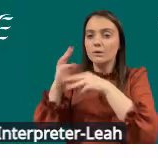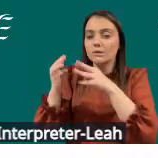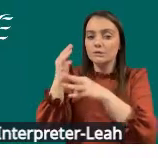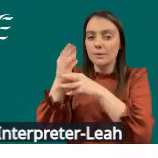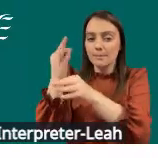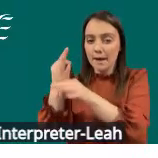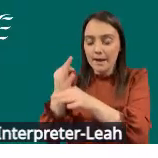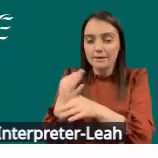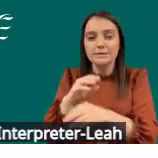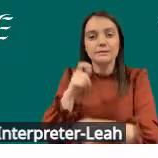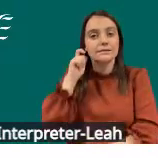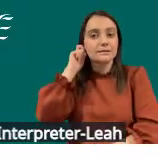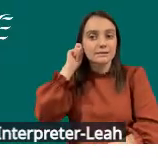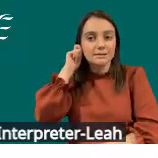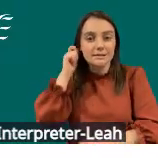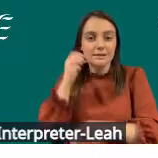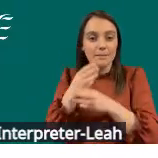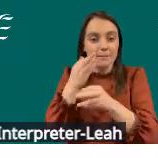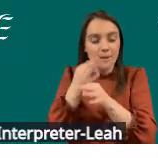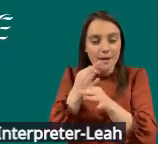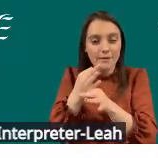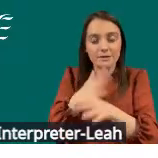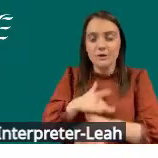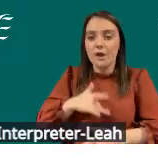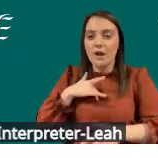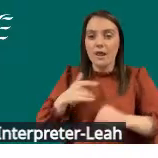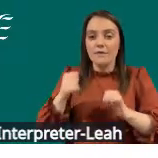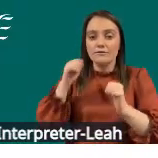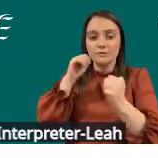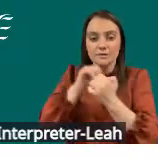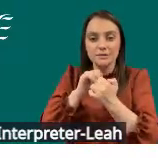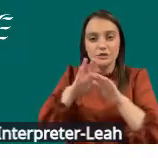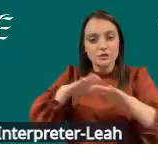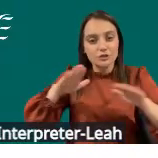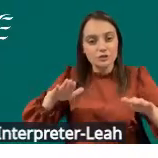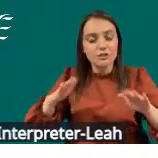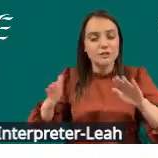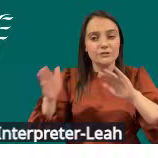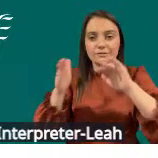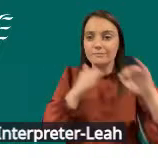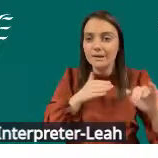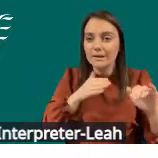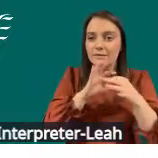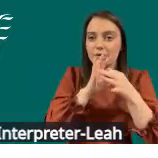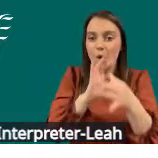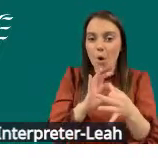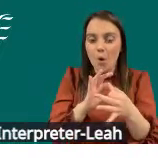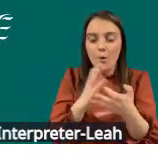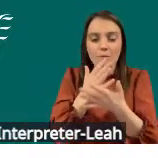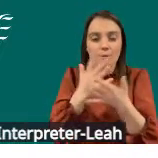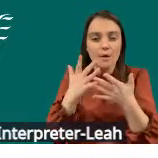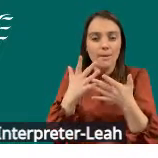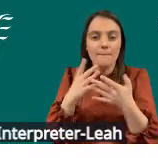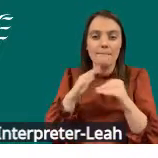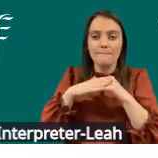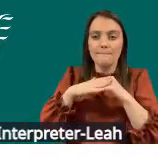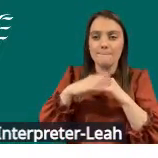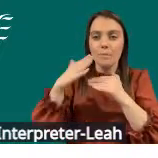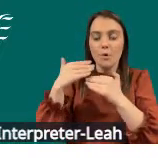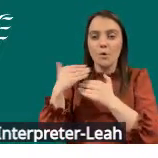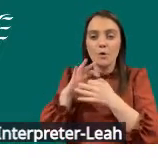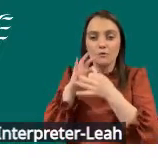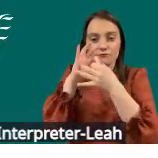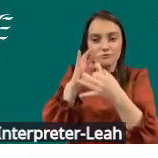parenting teenagers or having that life transition, children leaving home. Often we're taking on more leadership roles or